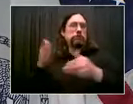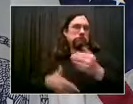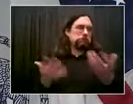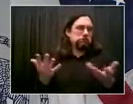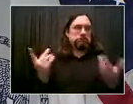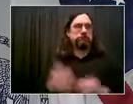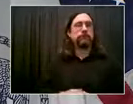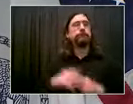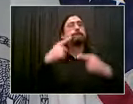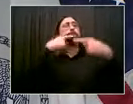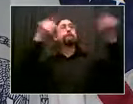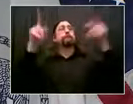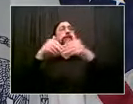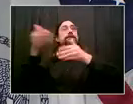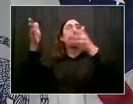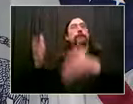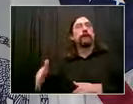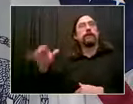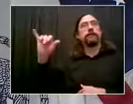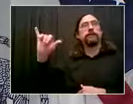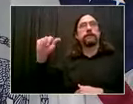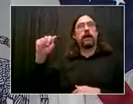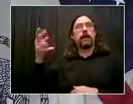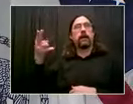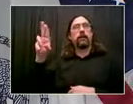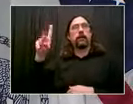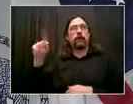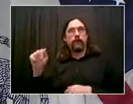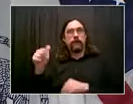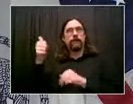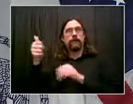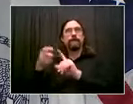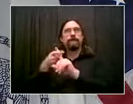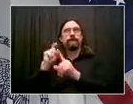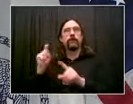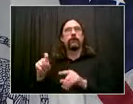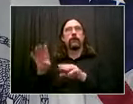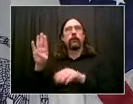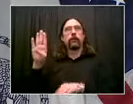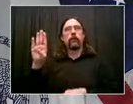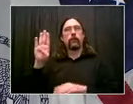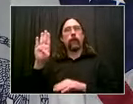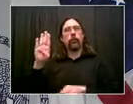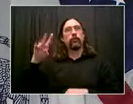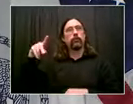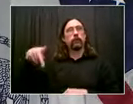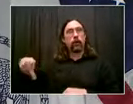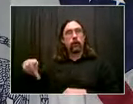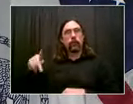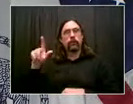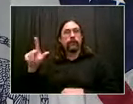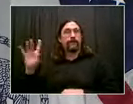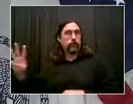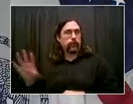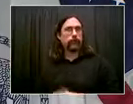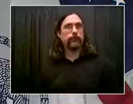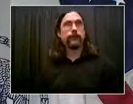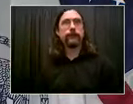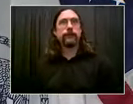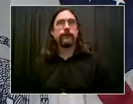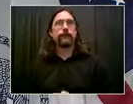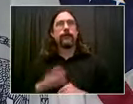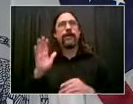hate crimes. Thank you, Yehudit. It's so important, and everywhere I go, I'm saying to people, this is unfortunately a